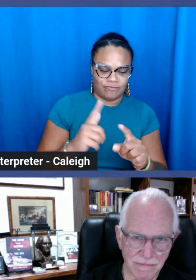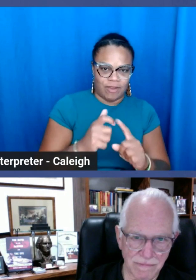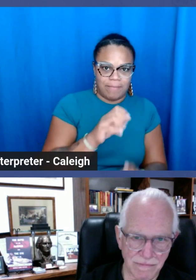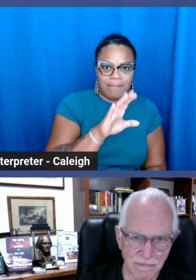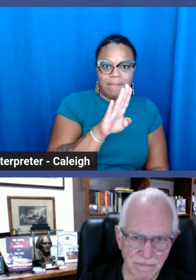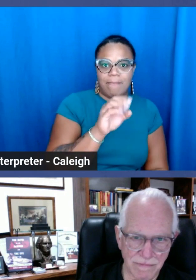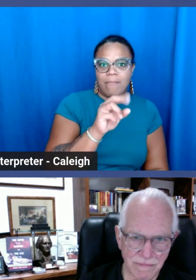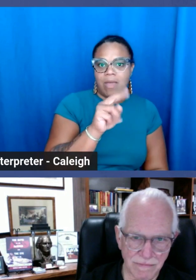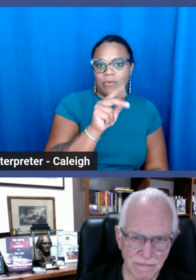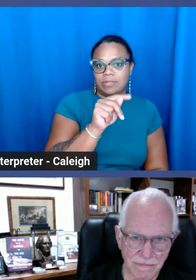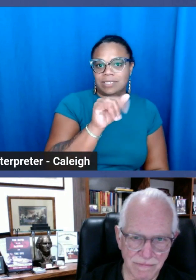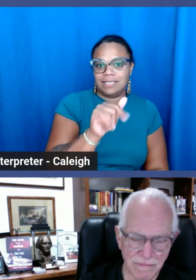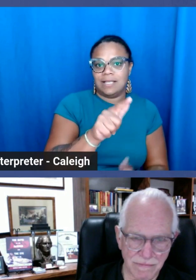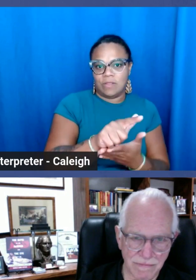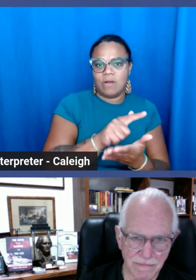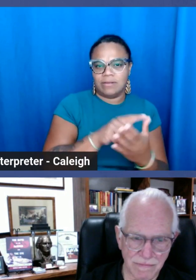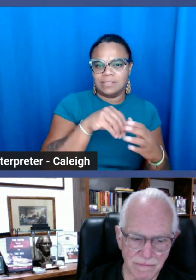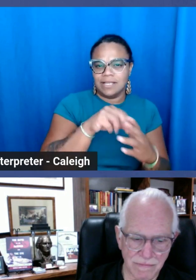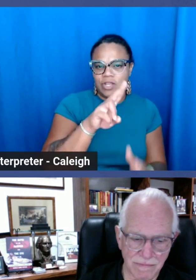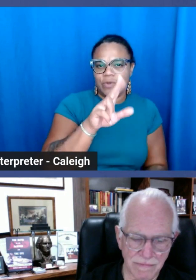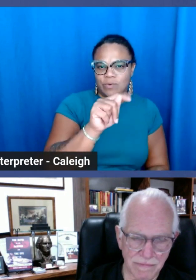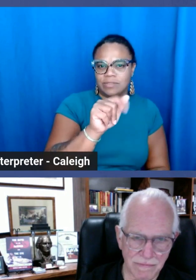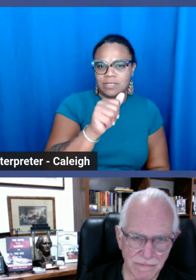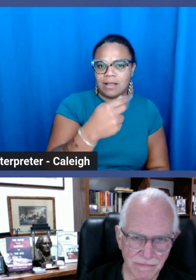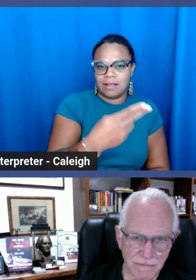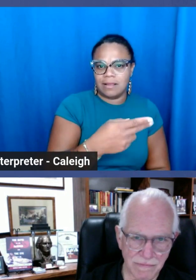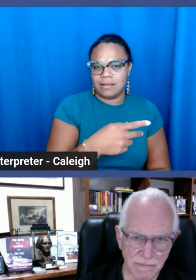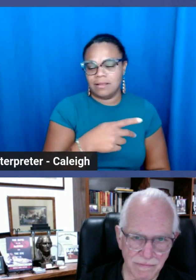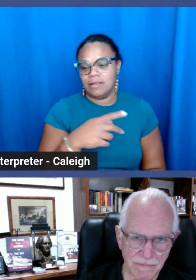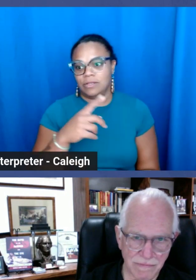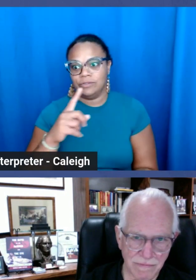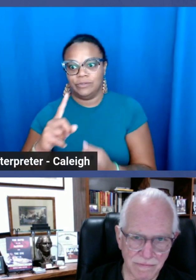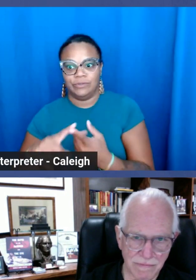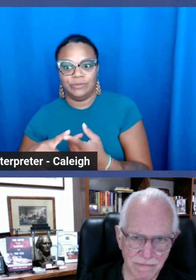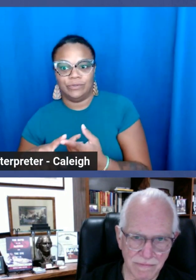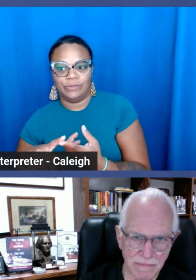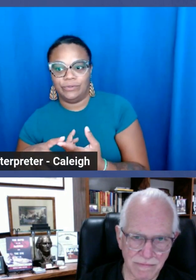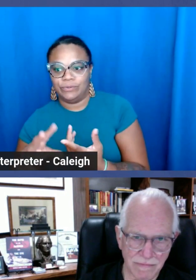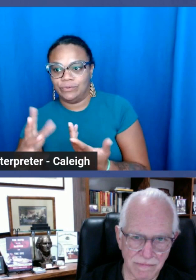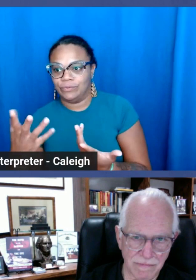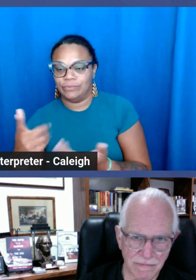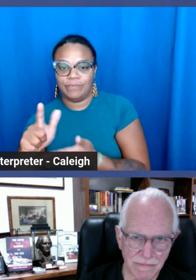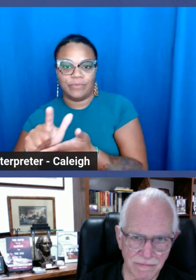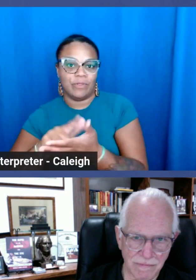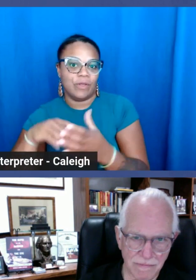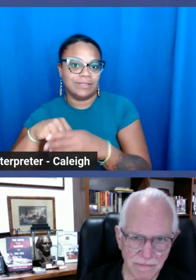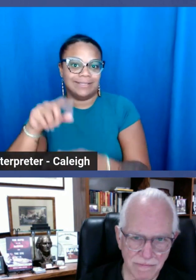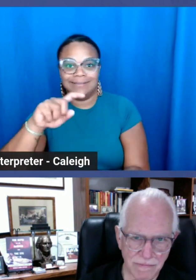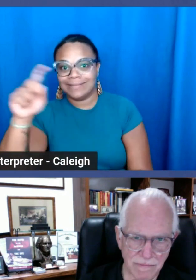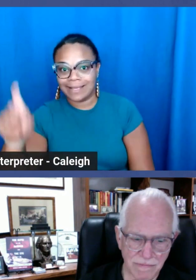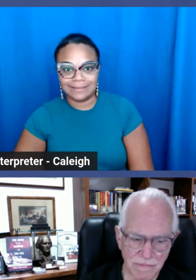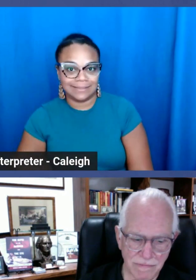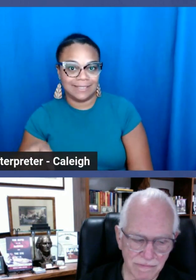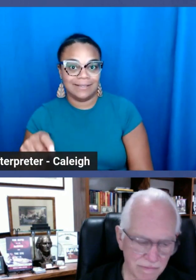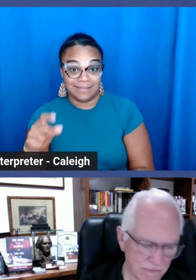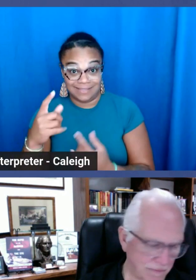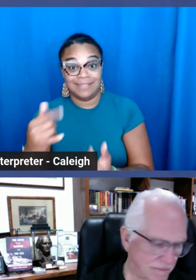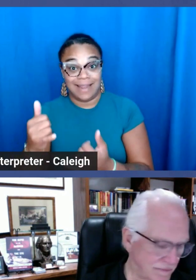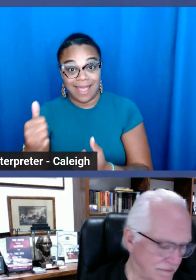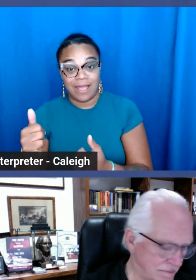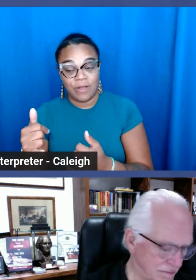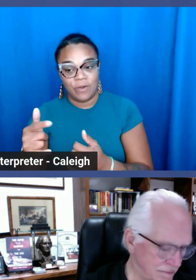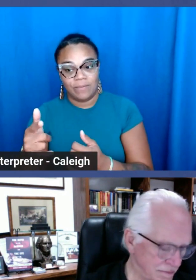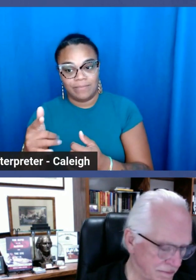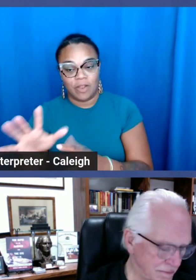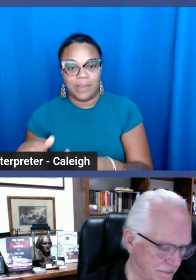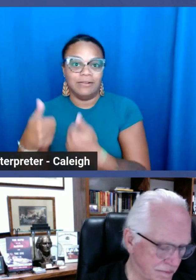in Utah to the laws in Texas that are now under